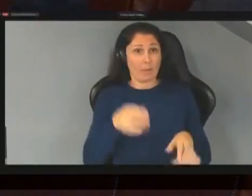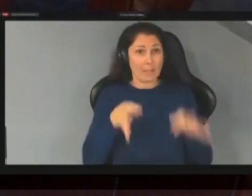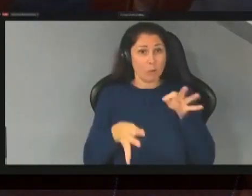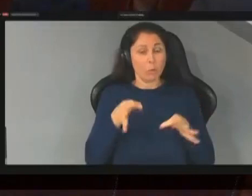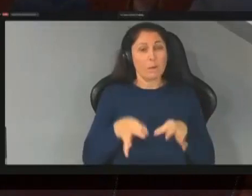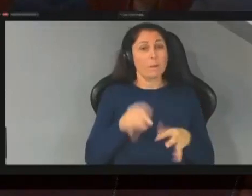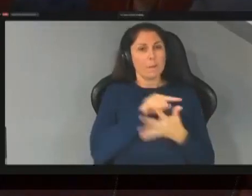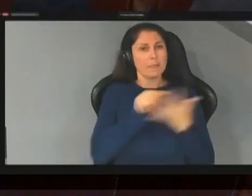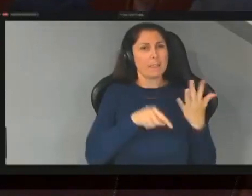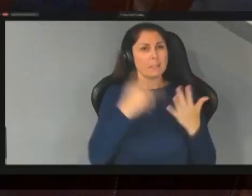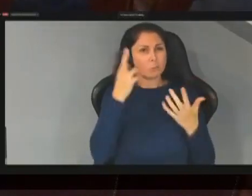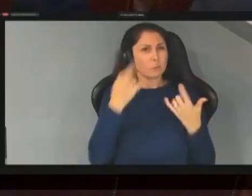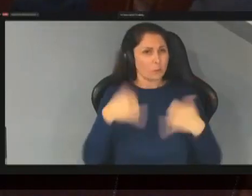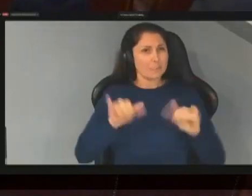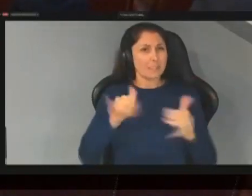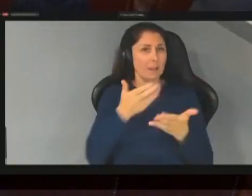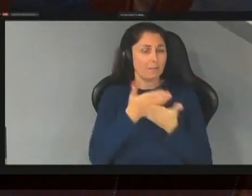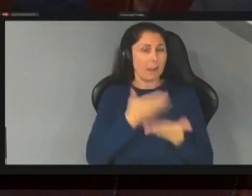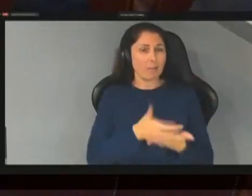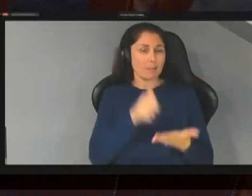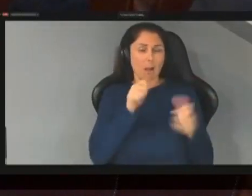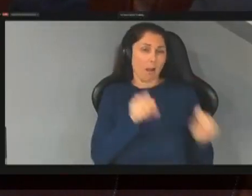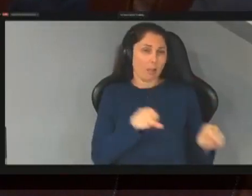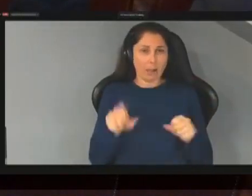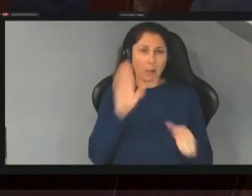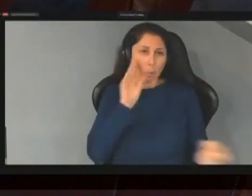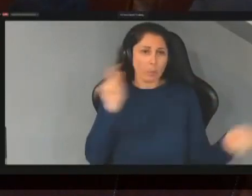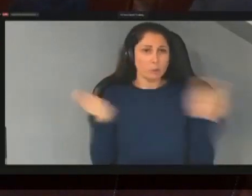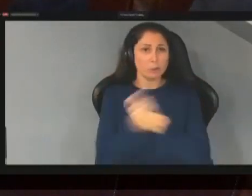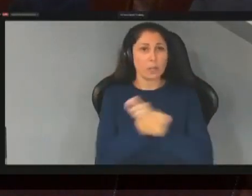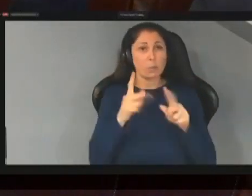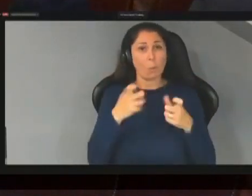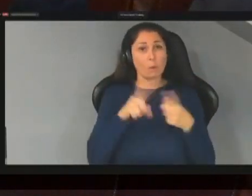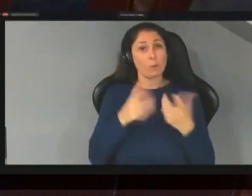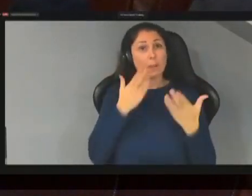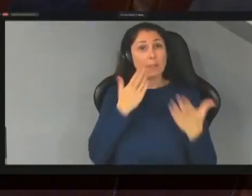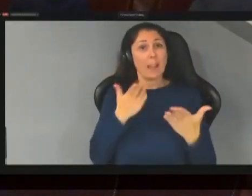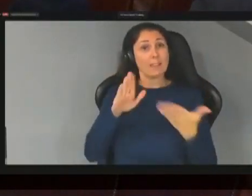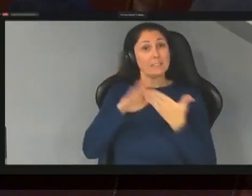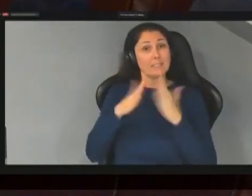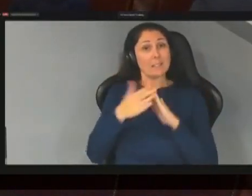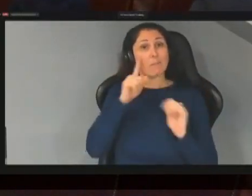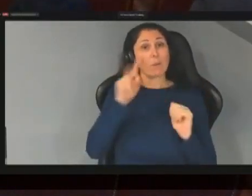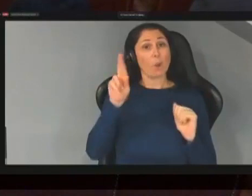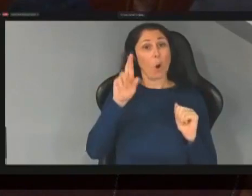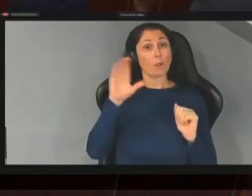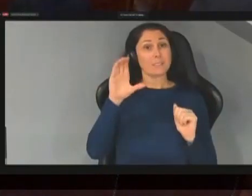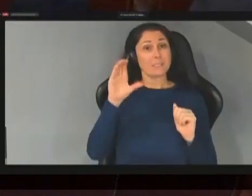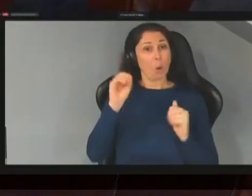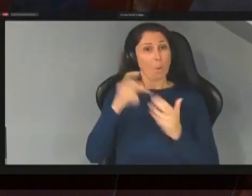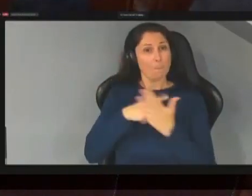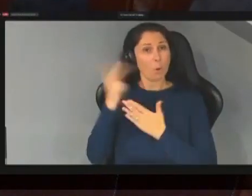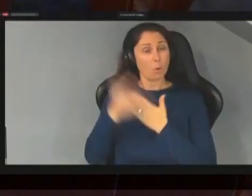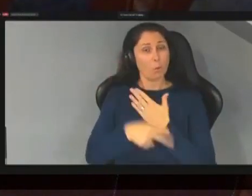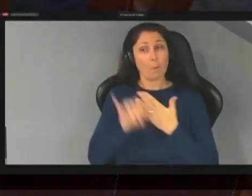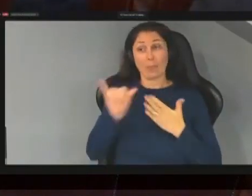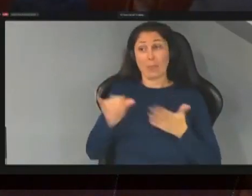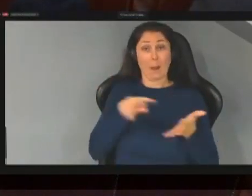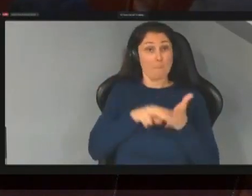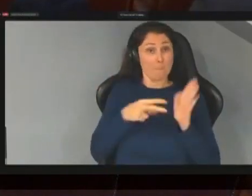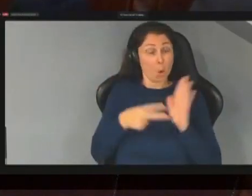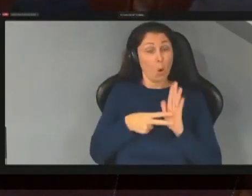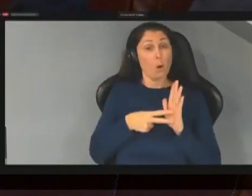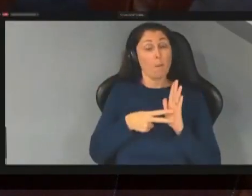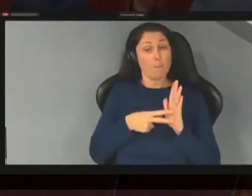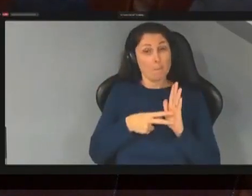These reasons are still valid and unlikely to change, so we want to thank the city for the RCO program, whose purpose, as stated